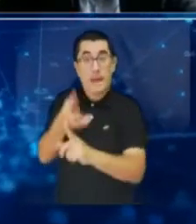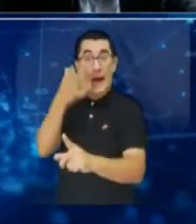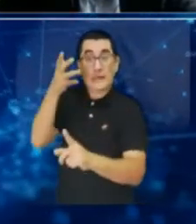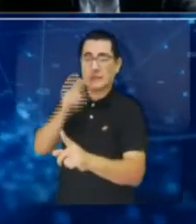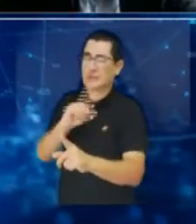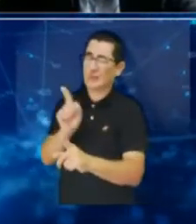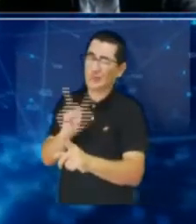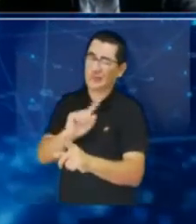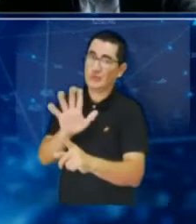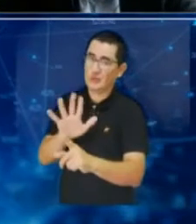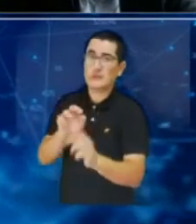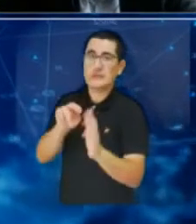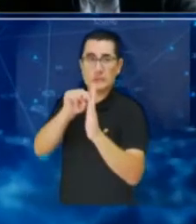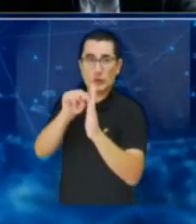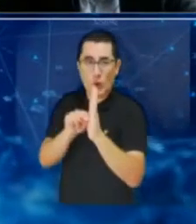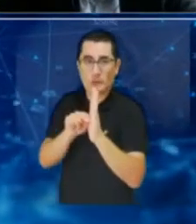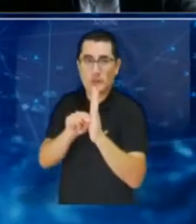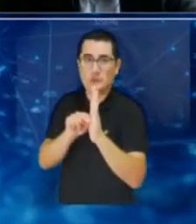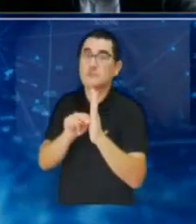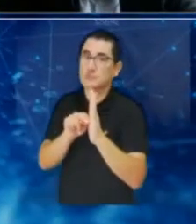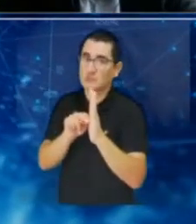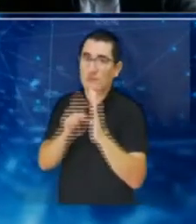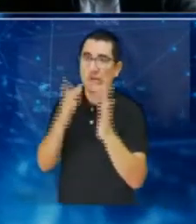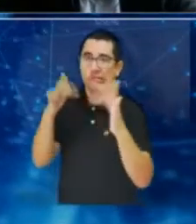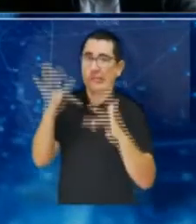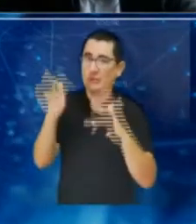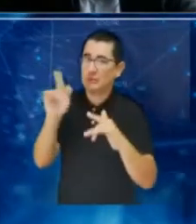it doesn't impact the regulation,